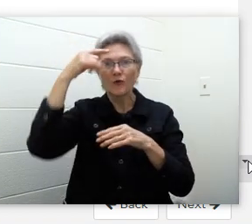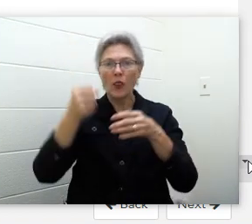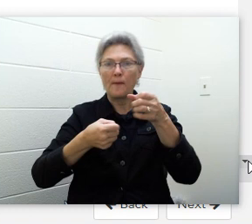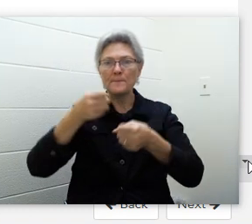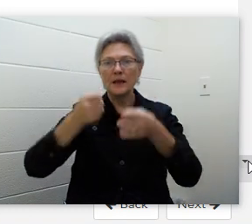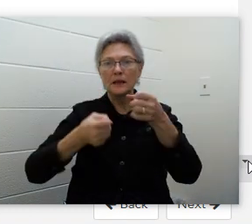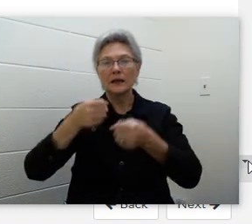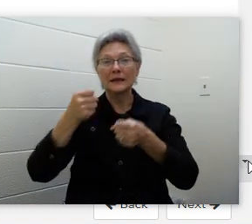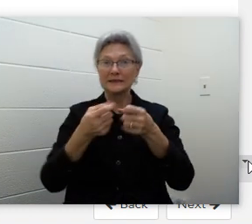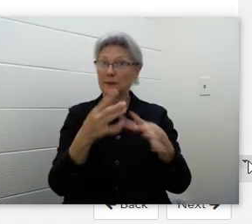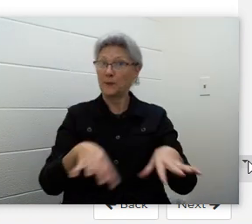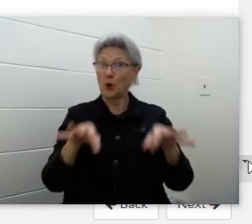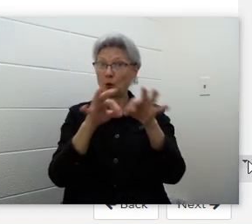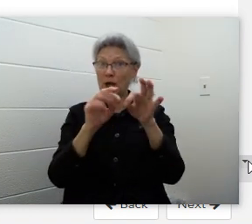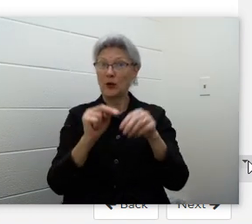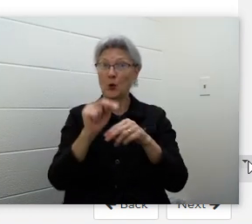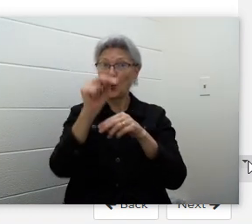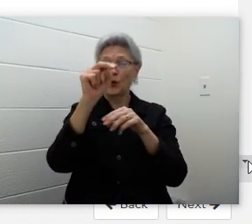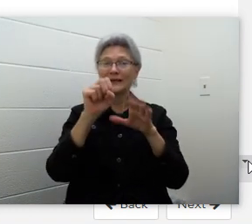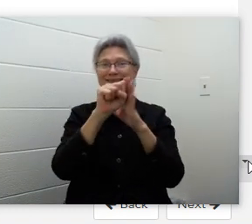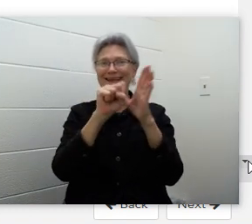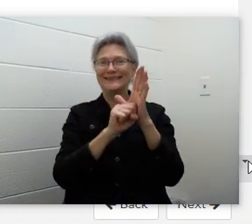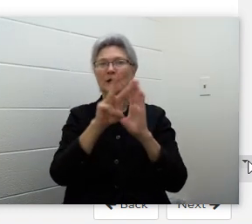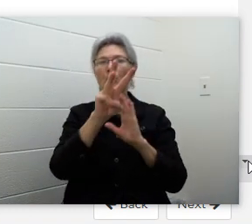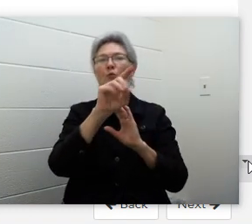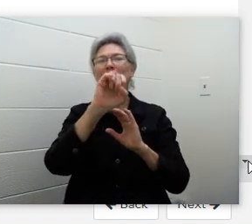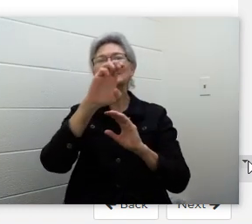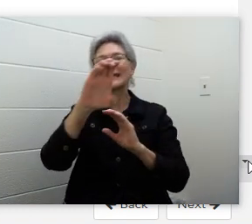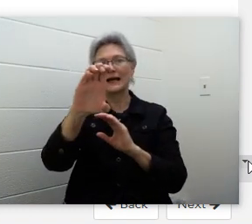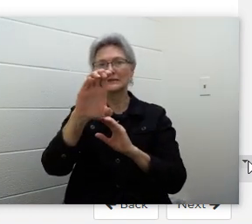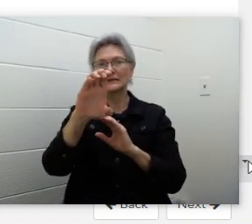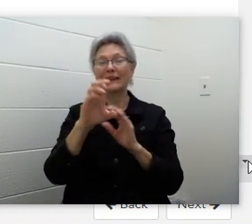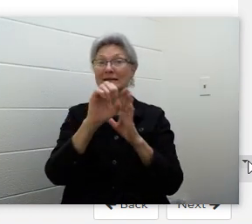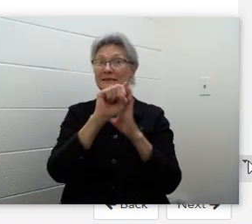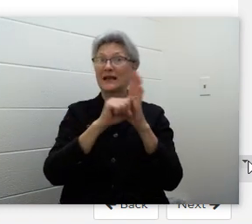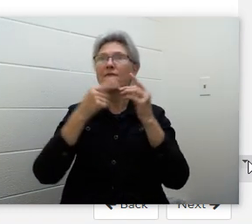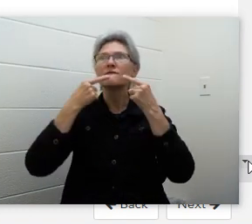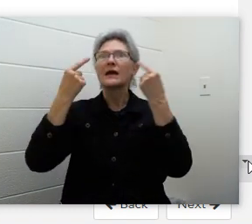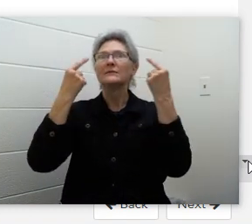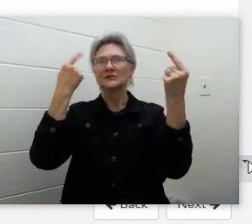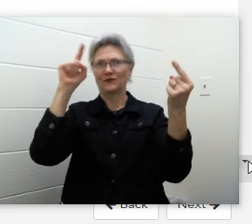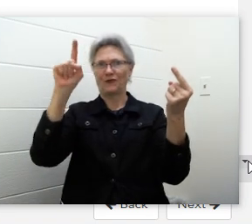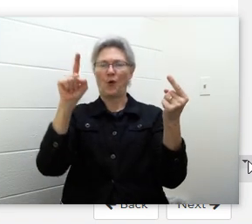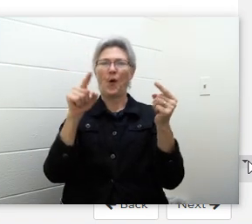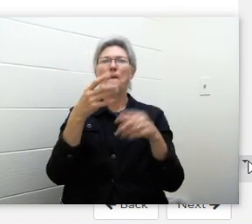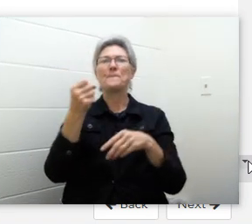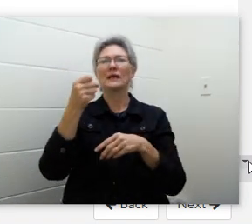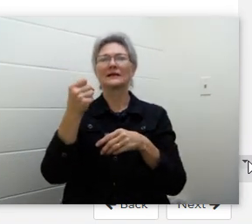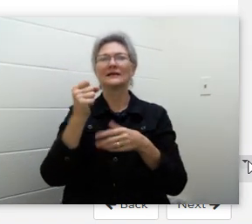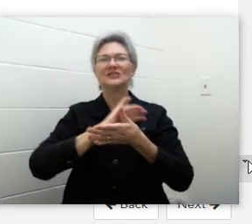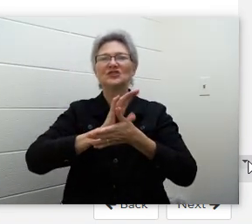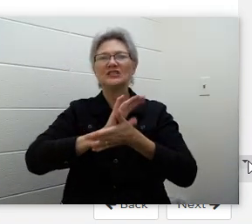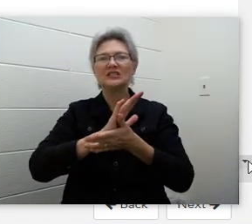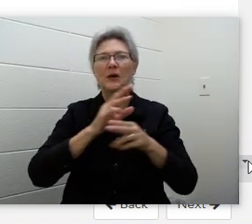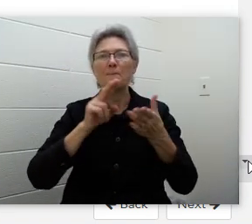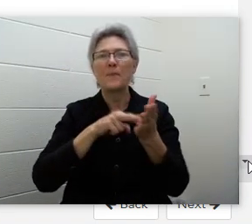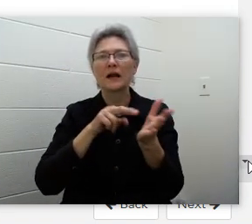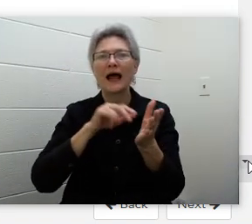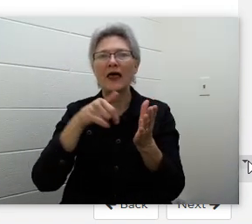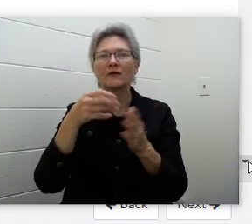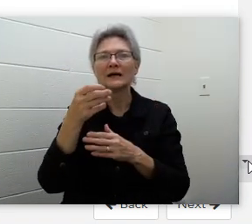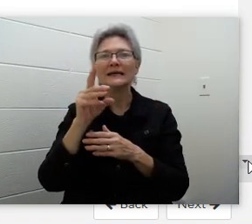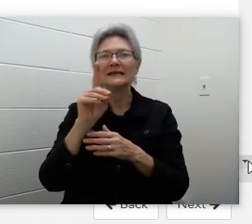is especially important in northern states such as Wisconsin. The state is famous for its milk, cheese, butter, and other